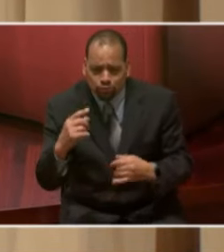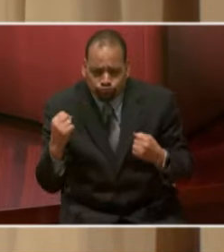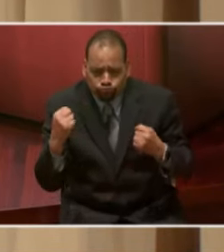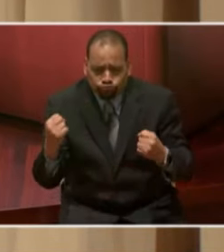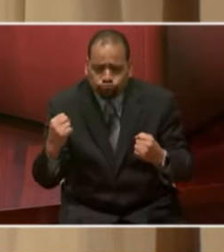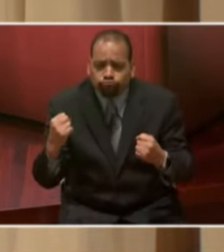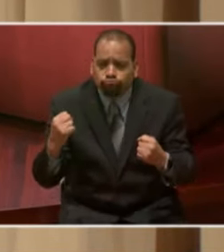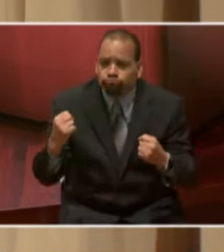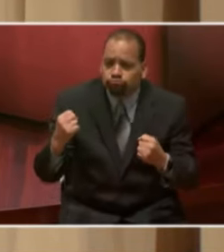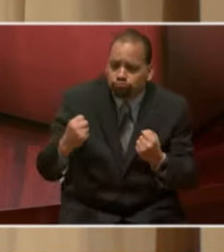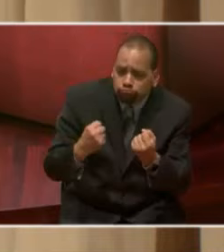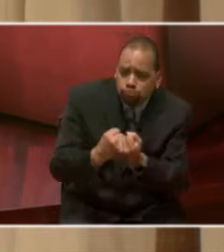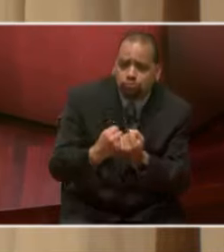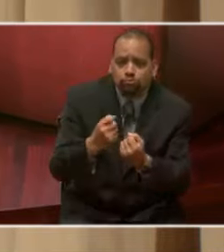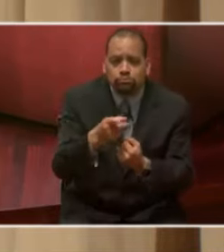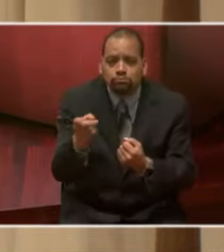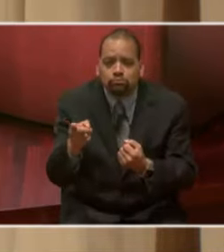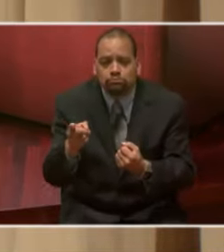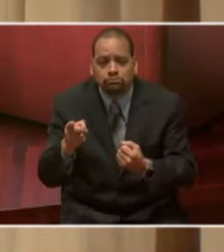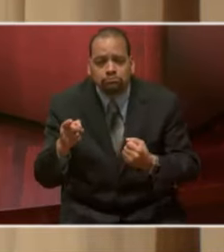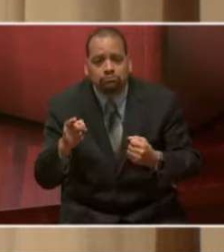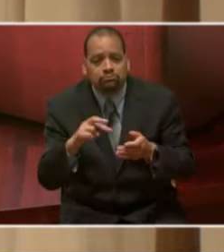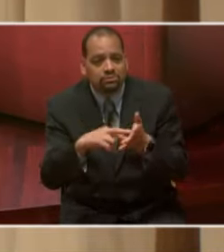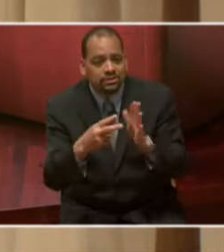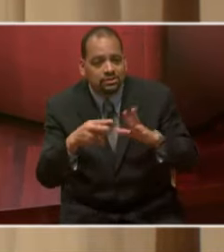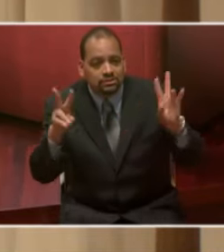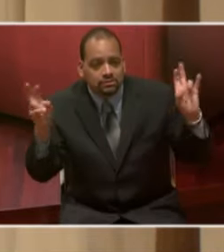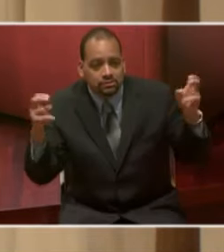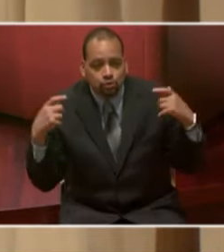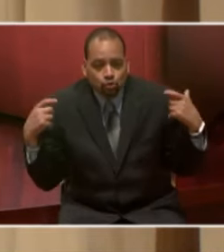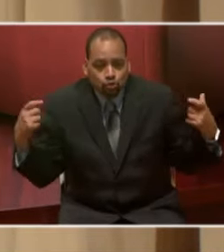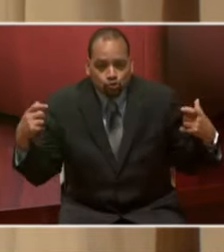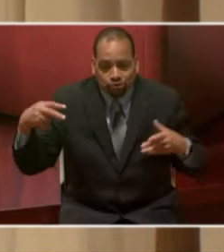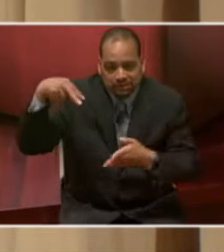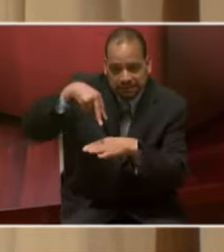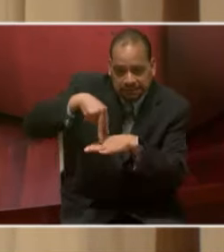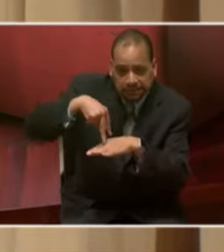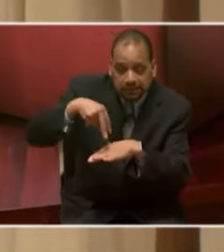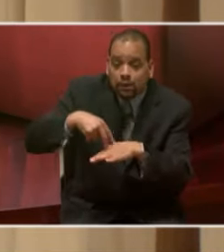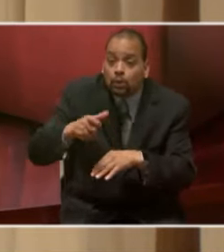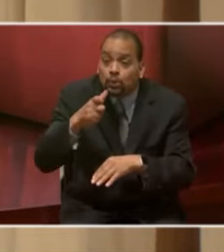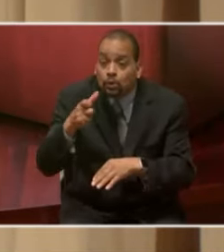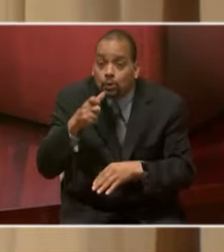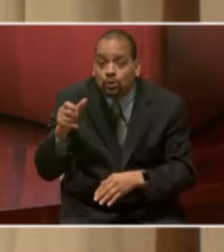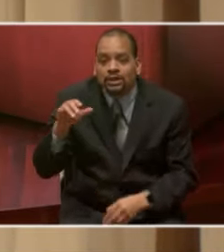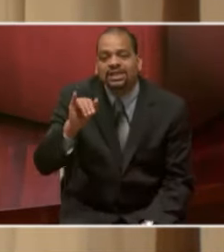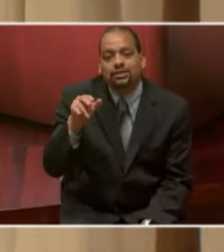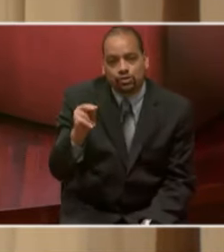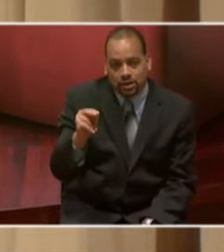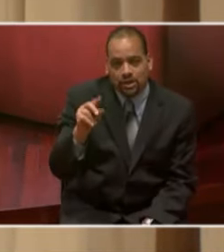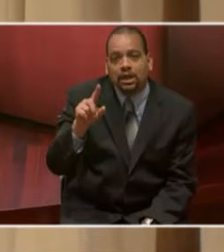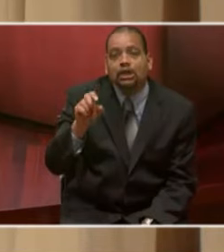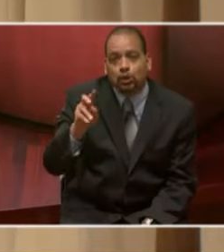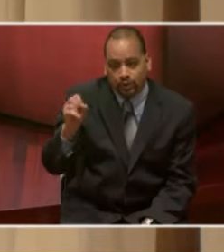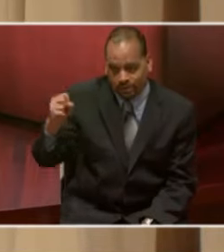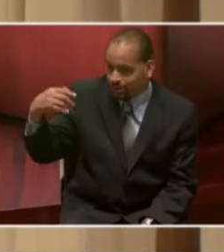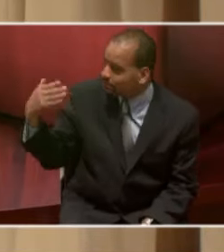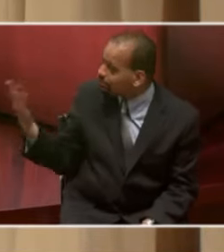or Selma, or Atlanta, you saw segregation. You saw racial discrimination.